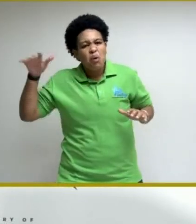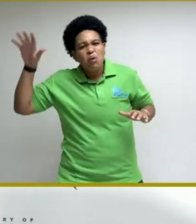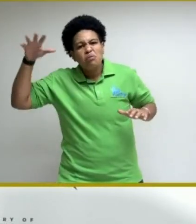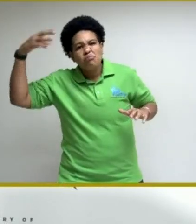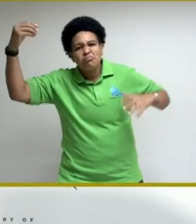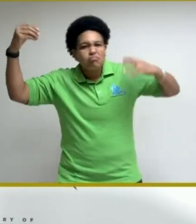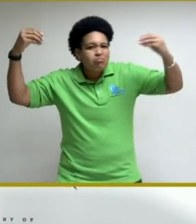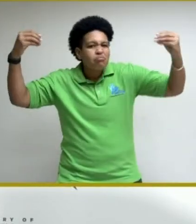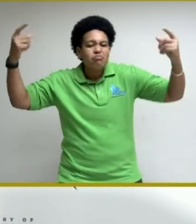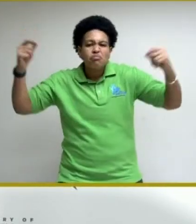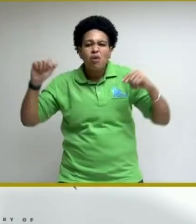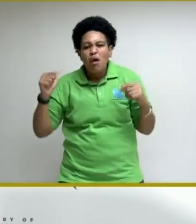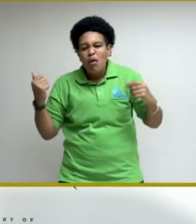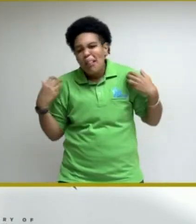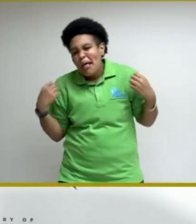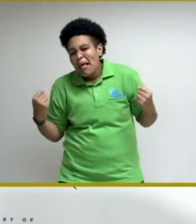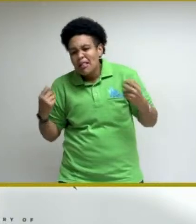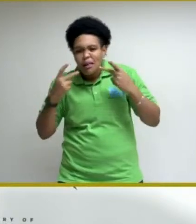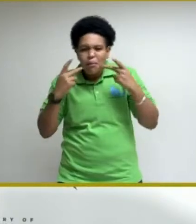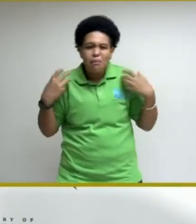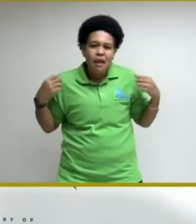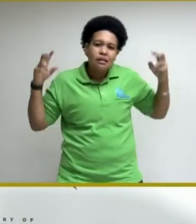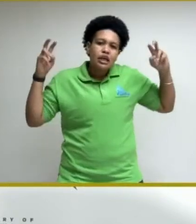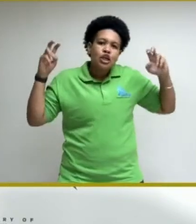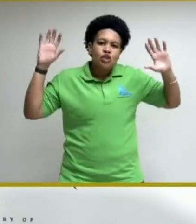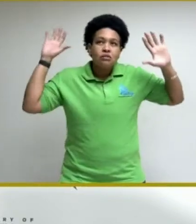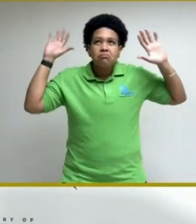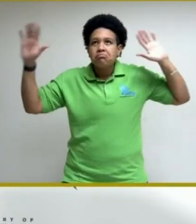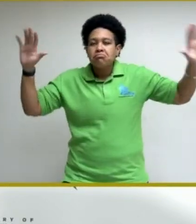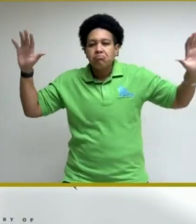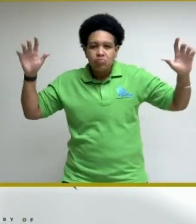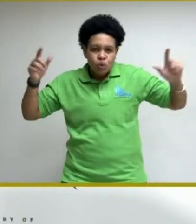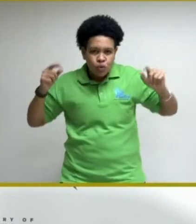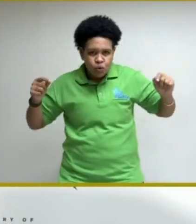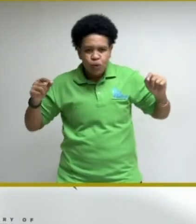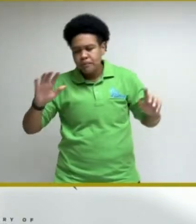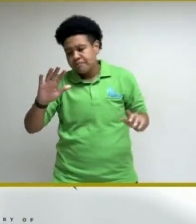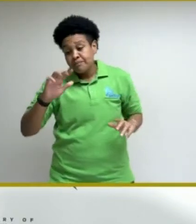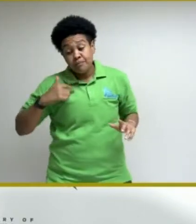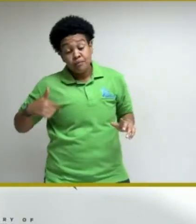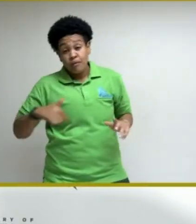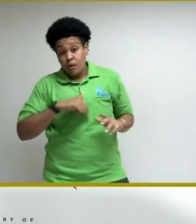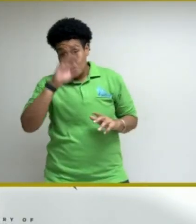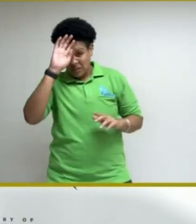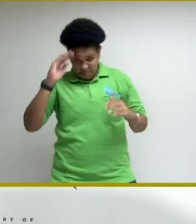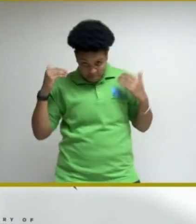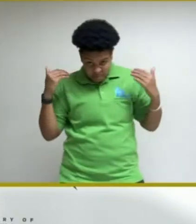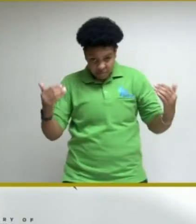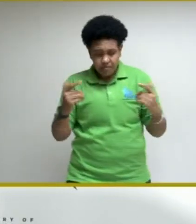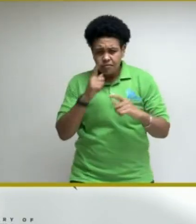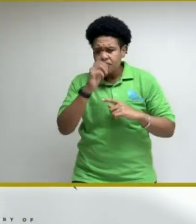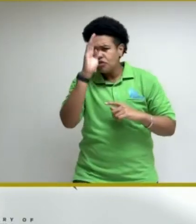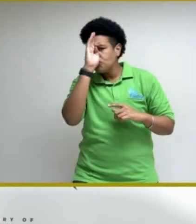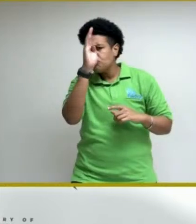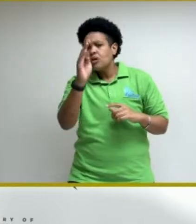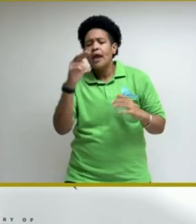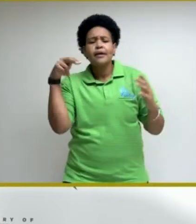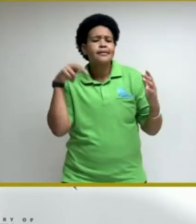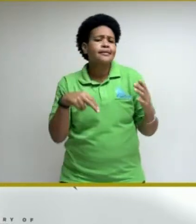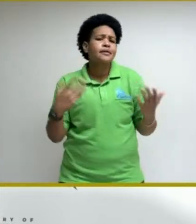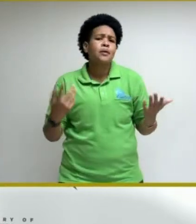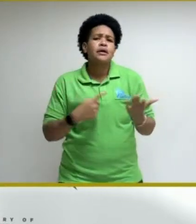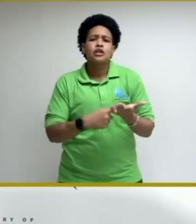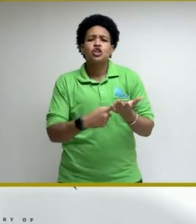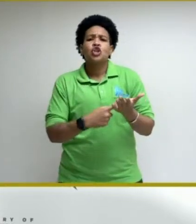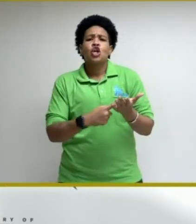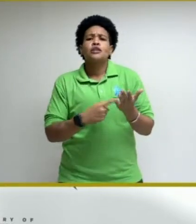to public health issues. We're going to go straight into the